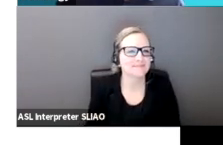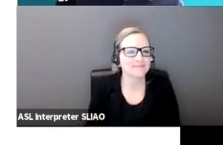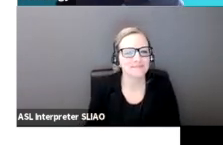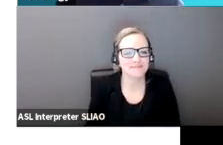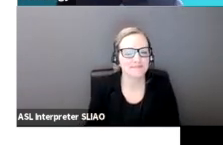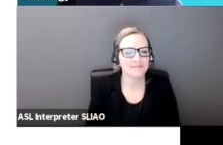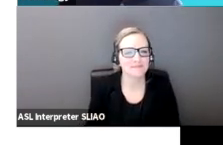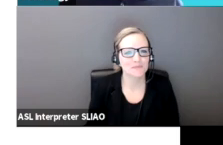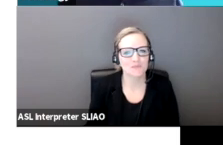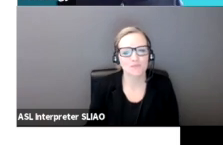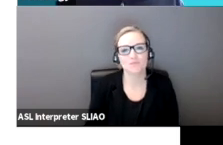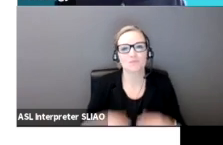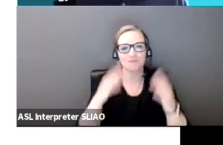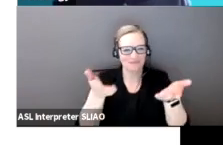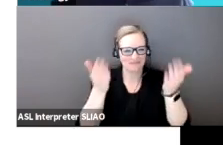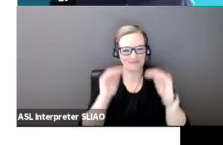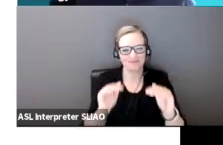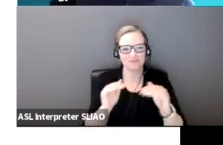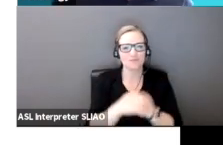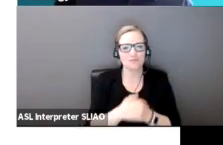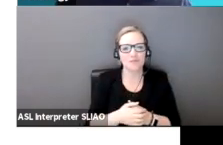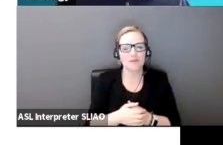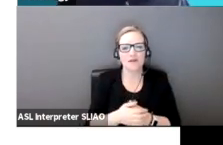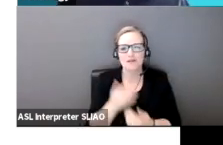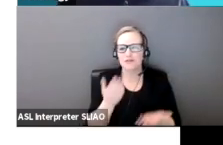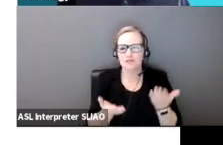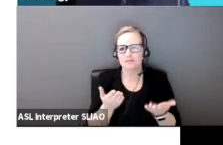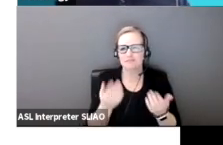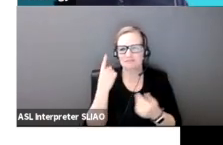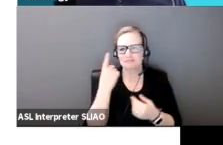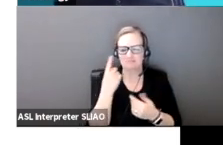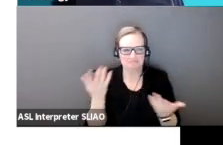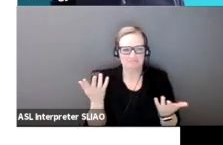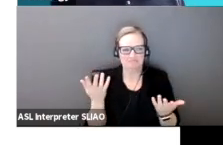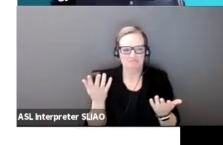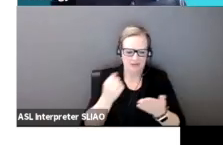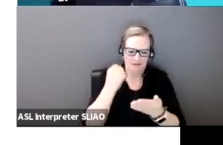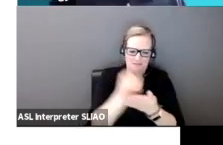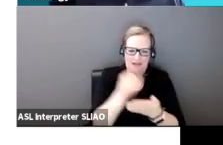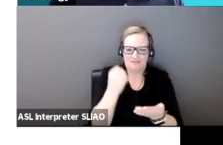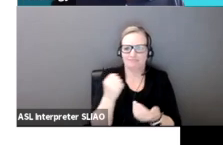So let's ask the question here, why do patents exist? Patents are